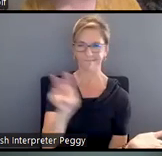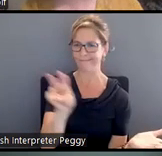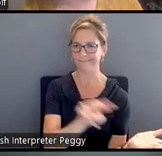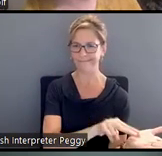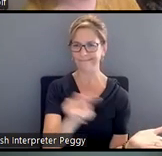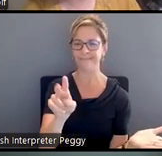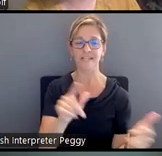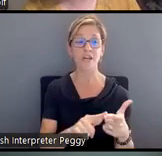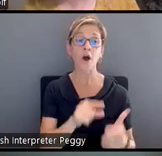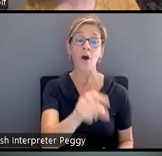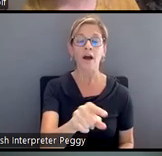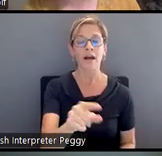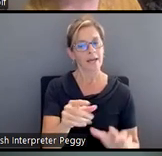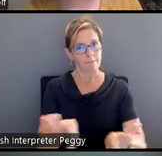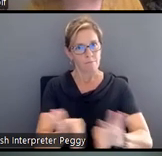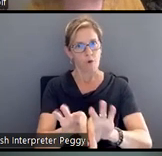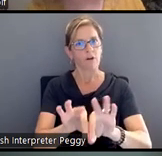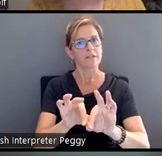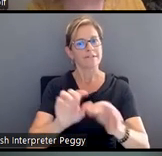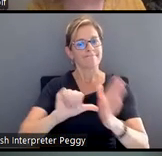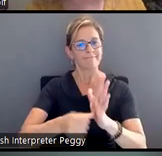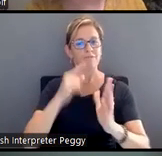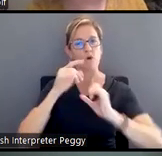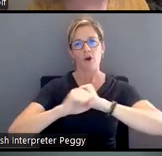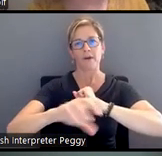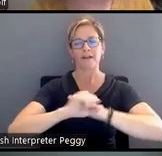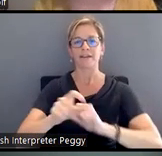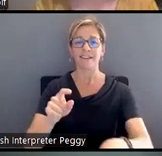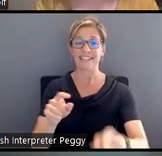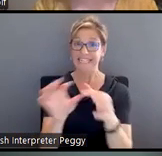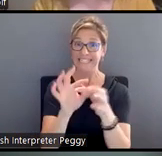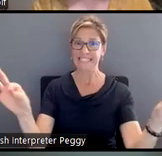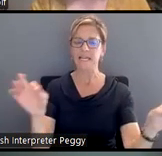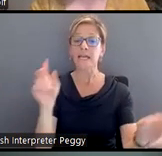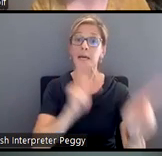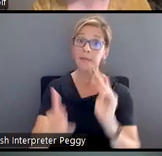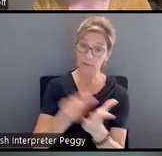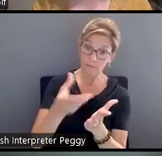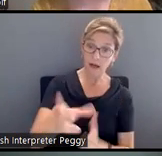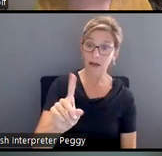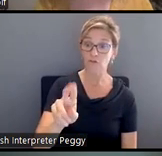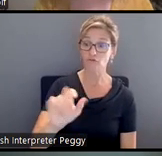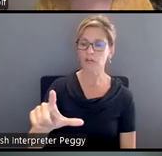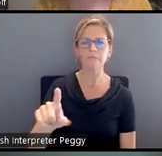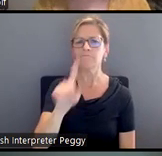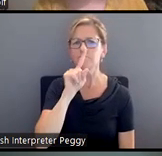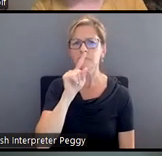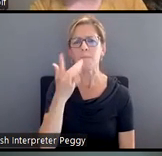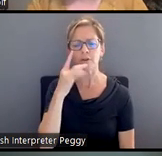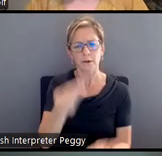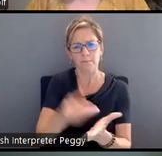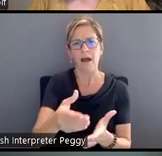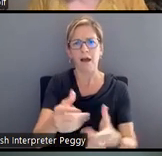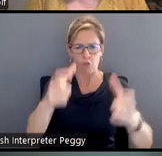This is a really important marketing message, and it always makes me laugh. People don't buy the drill, they buy the hole. So when you think of it, if someone goes to Home Depot or